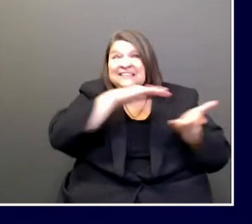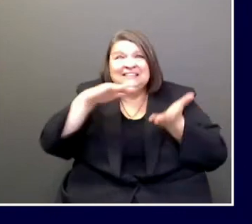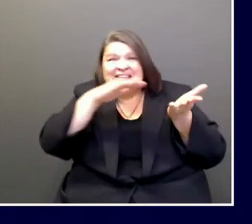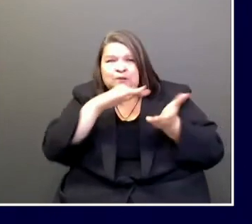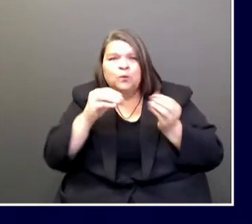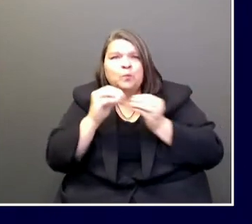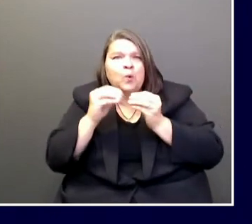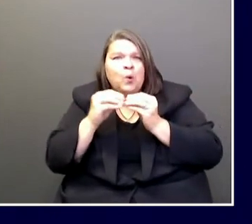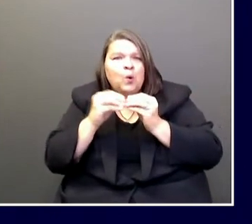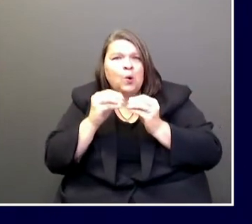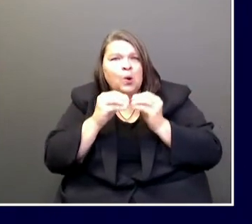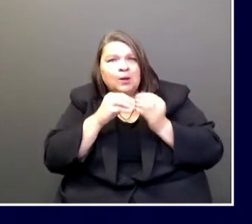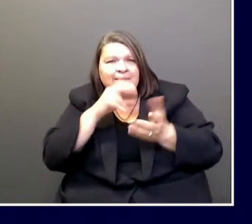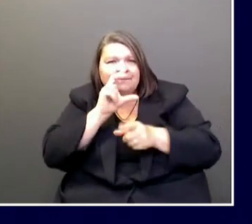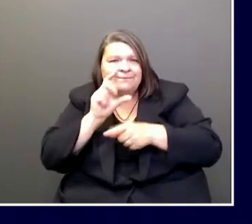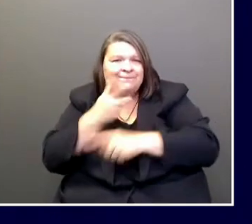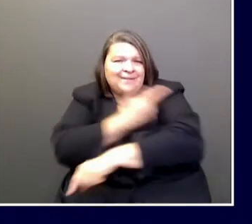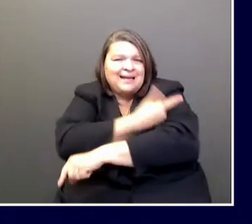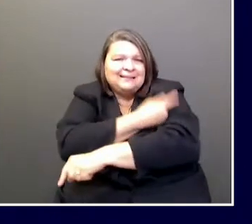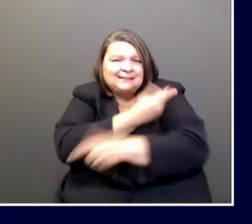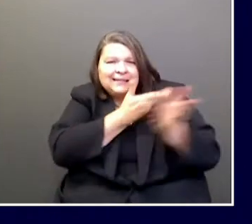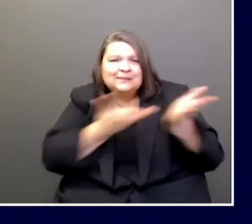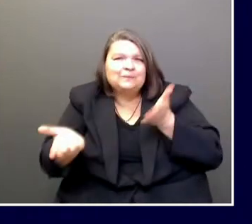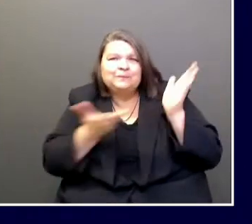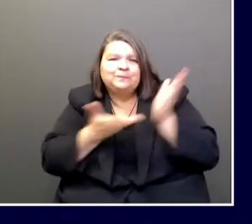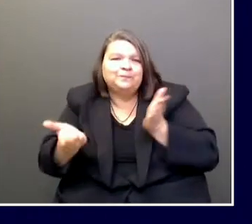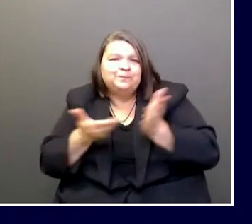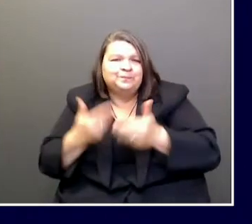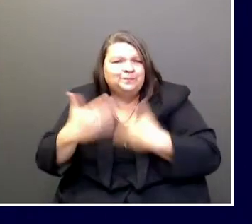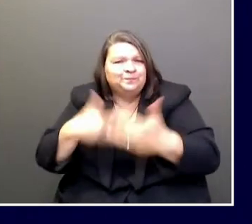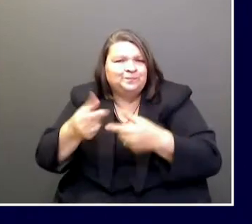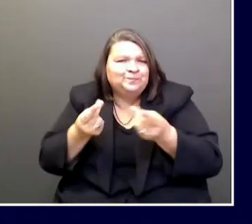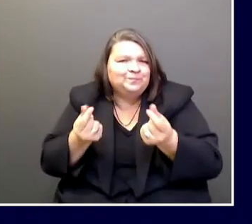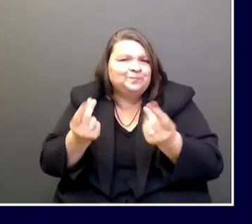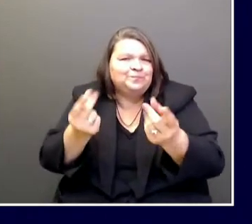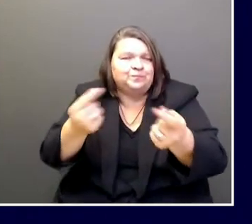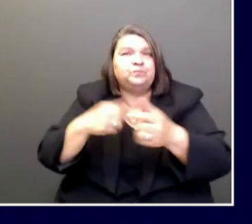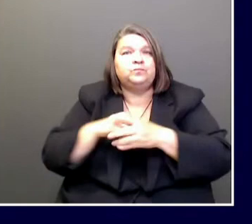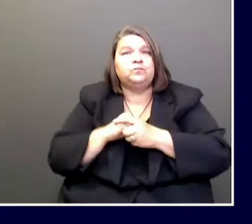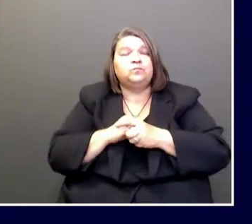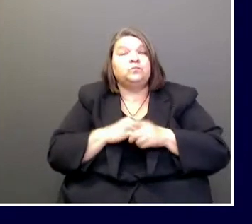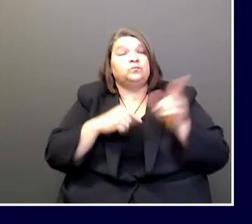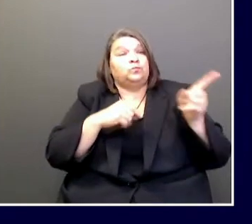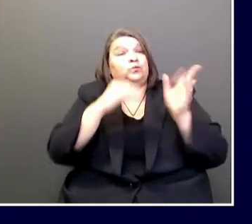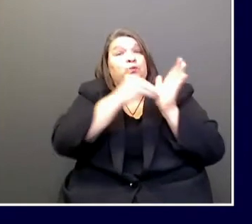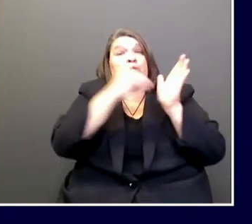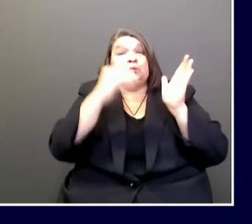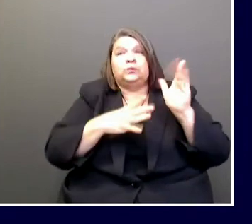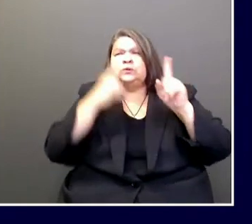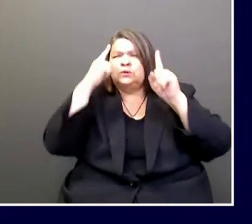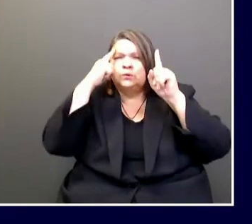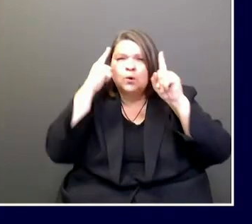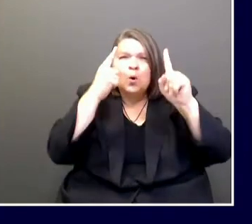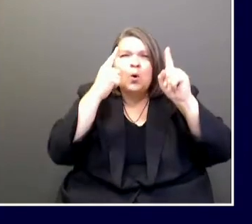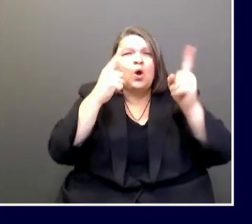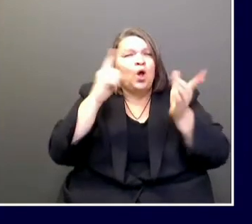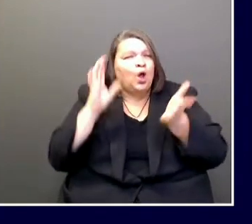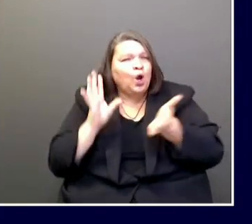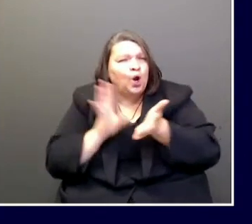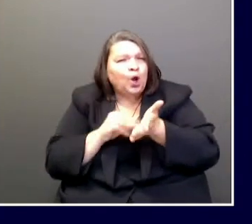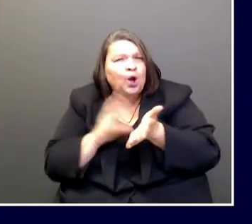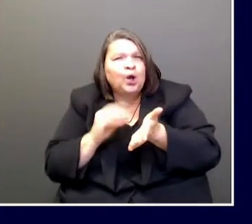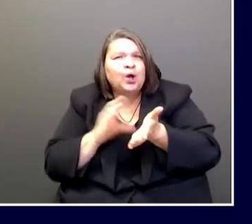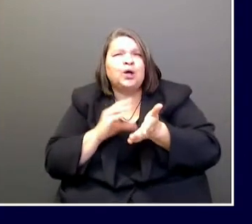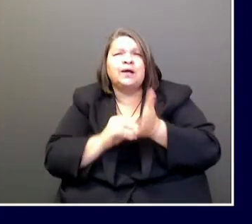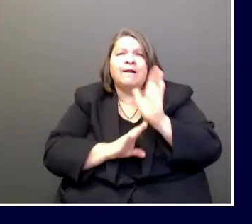Keeping children safe and healthy is critical to their ability to learn, grow, and thrive. By supporting schools and offering